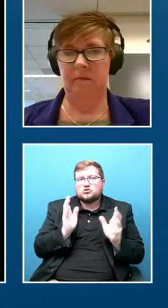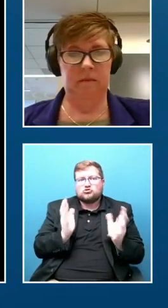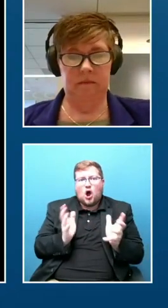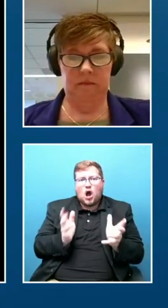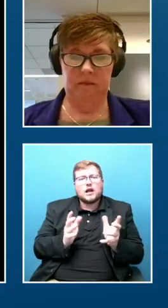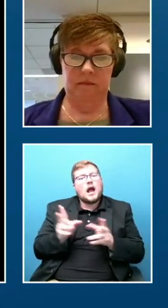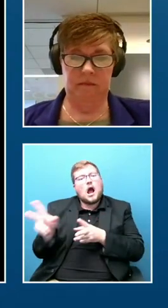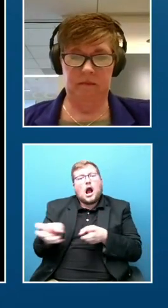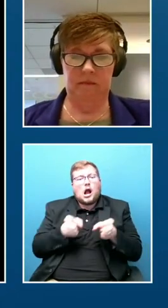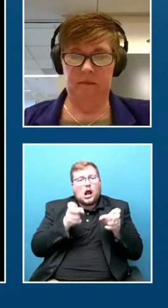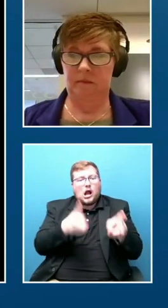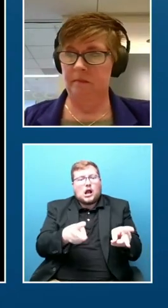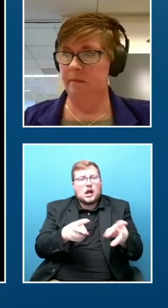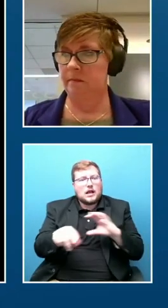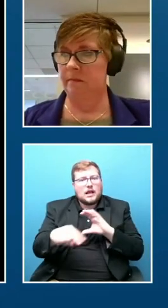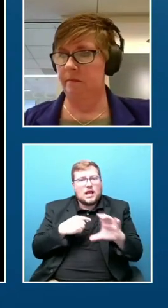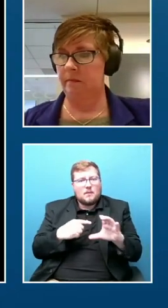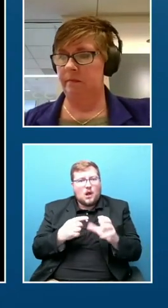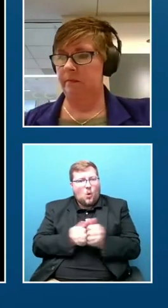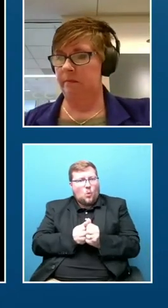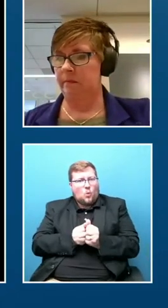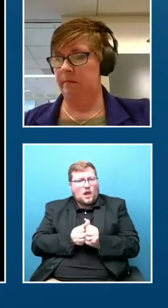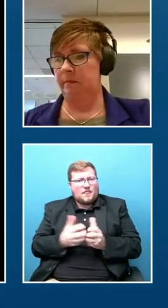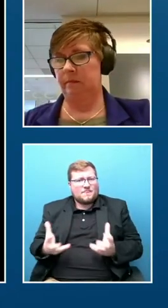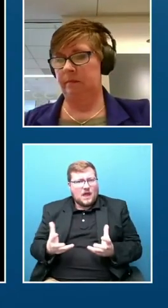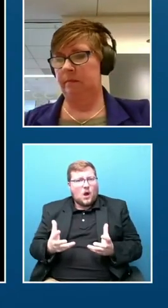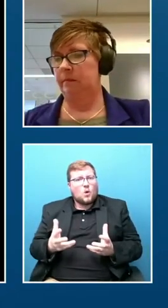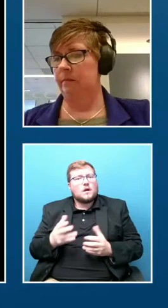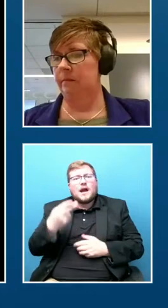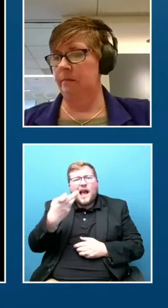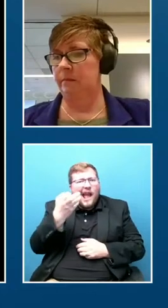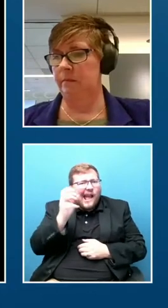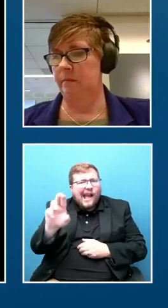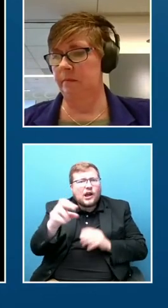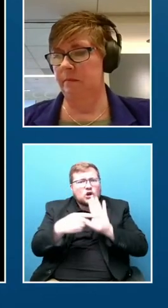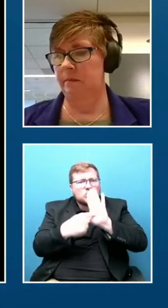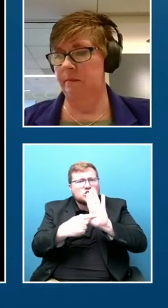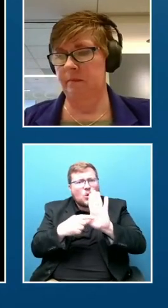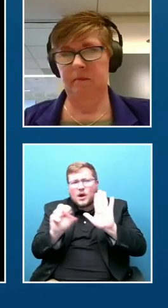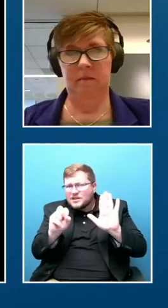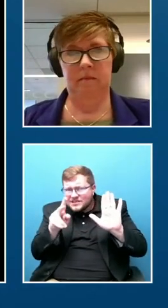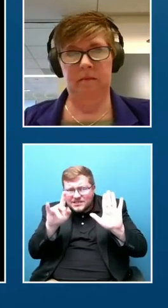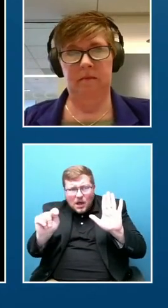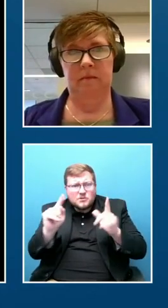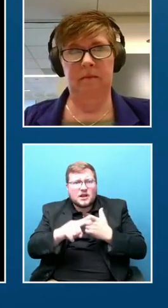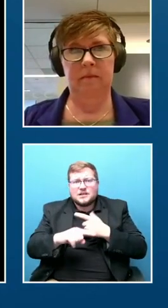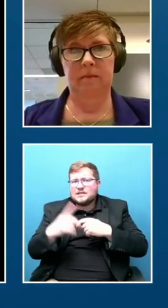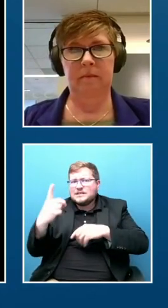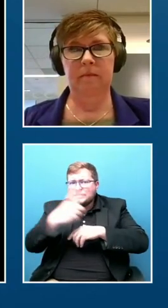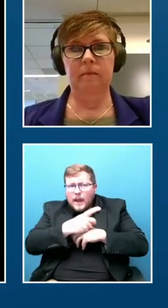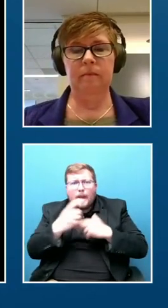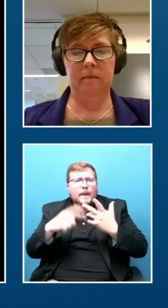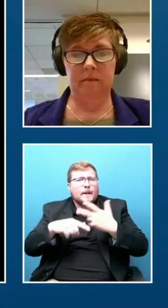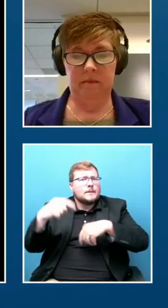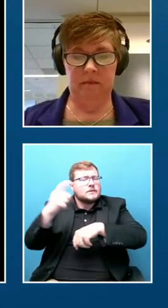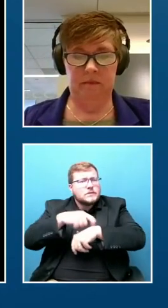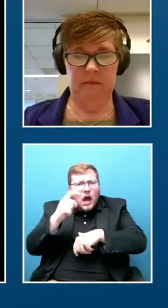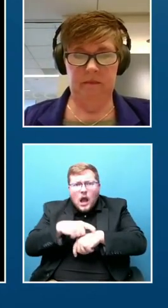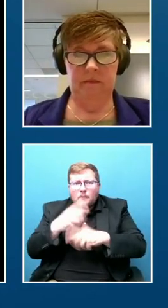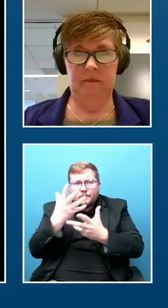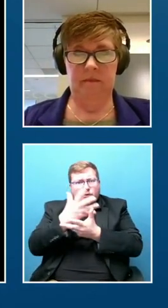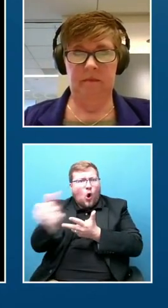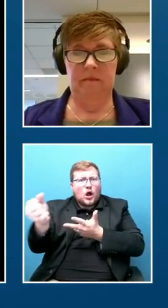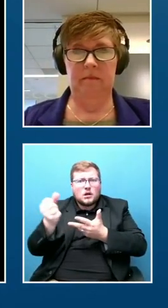email contents without even intact headers showing a subject line, date, and time. Detailed email